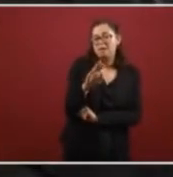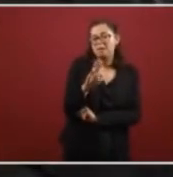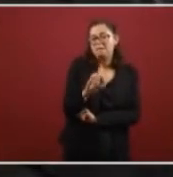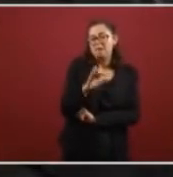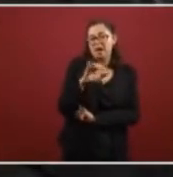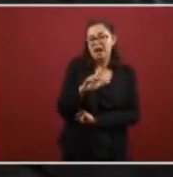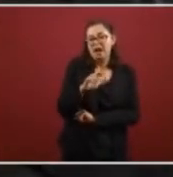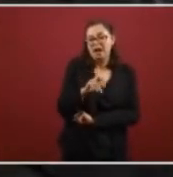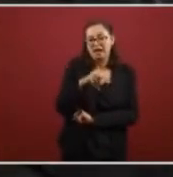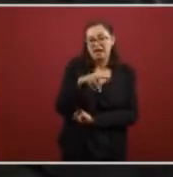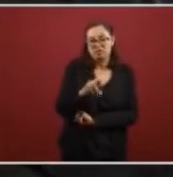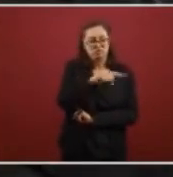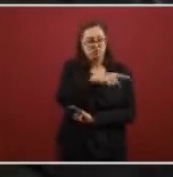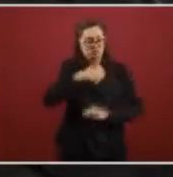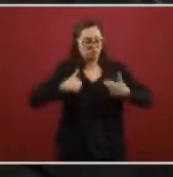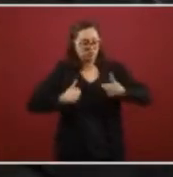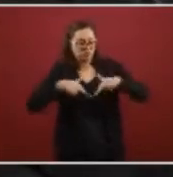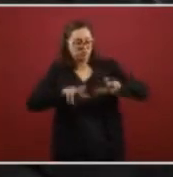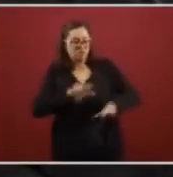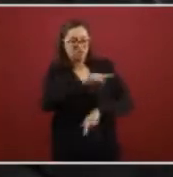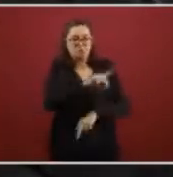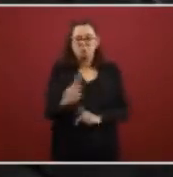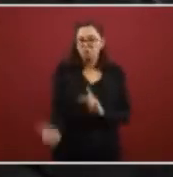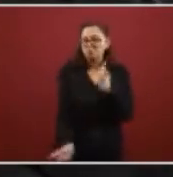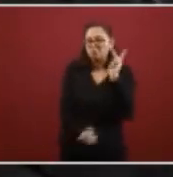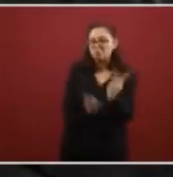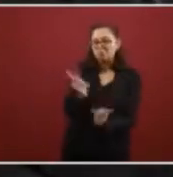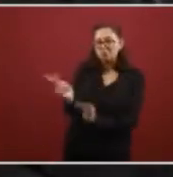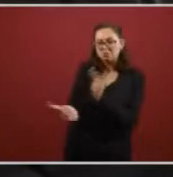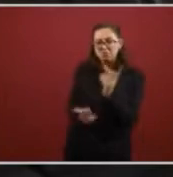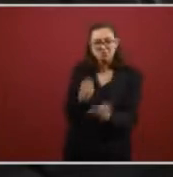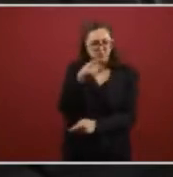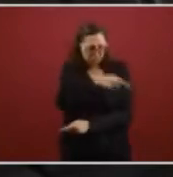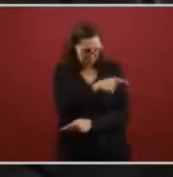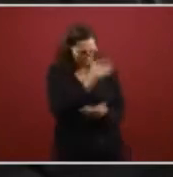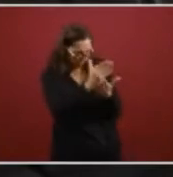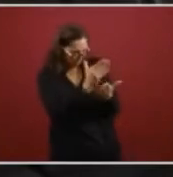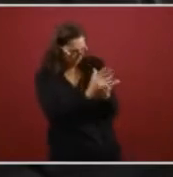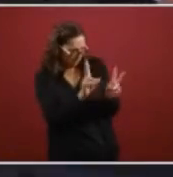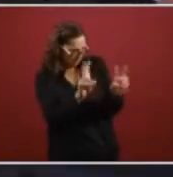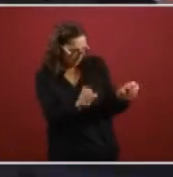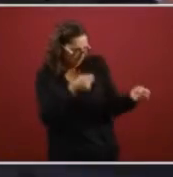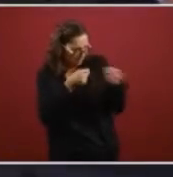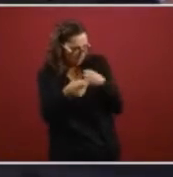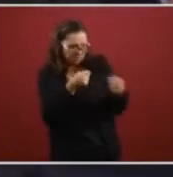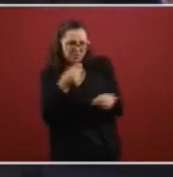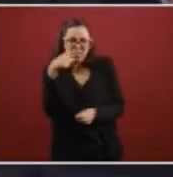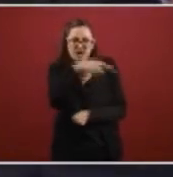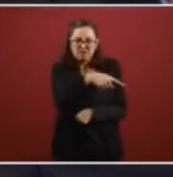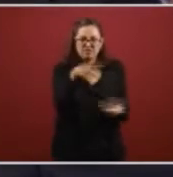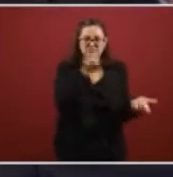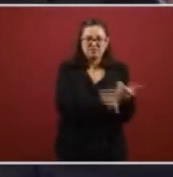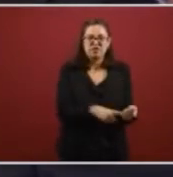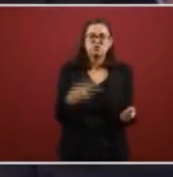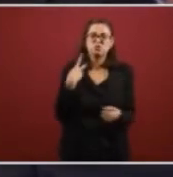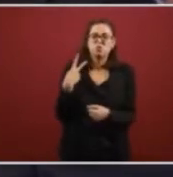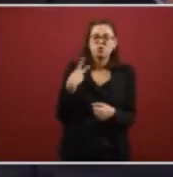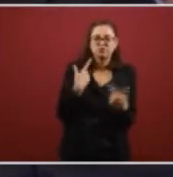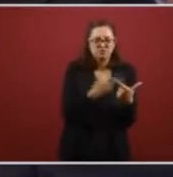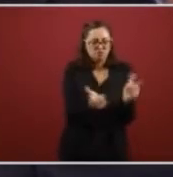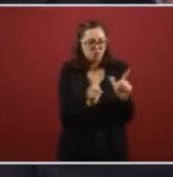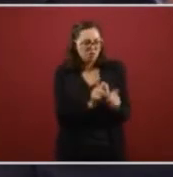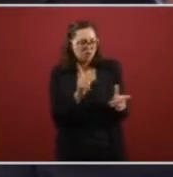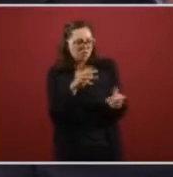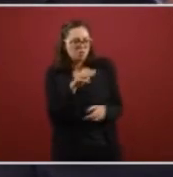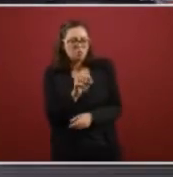that they have a representative that's making questions that have to nothing to do with the agenda of